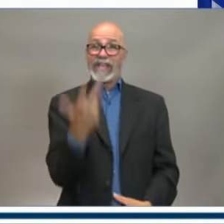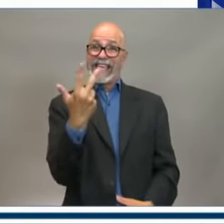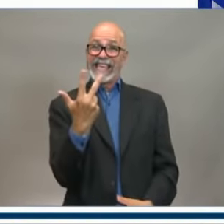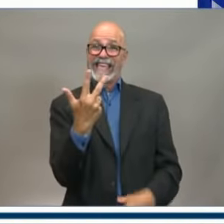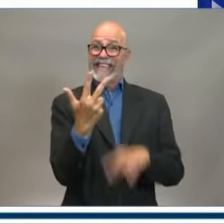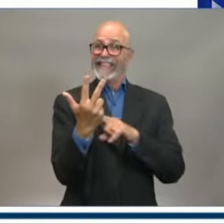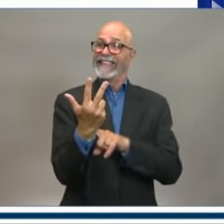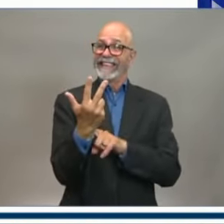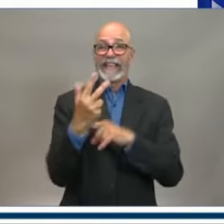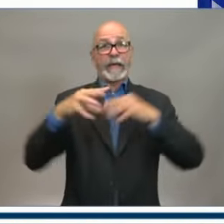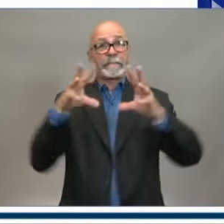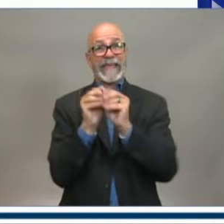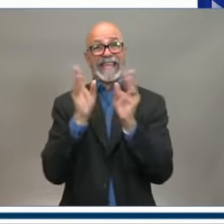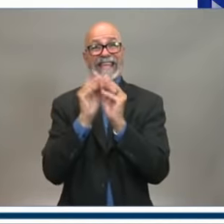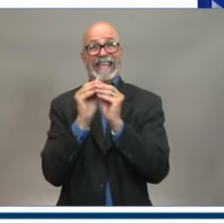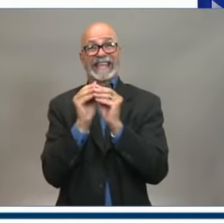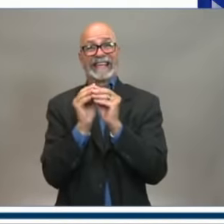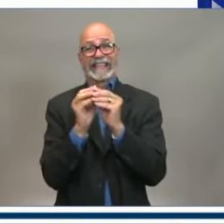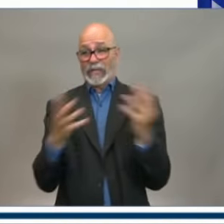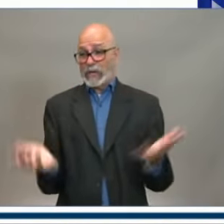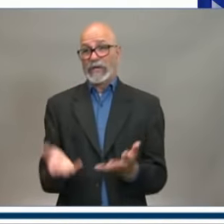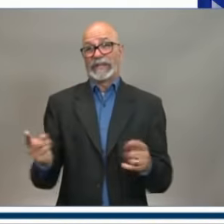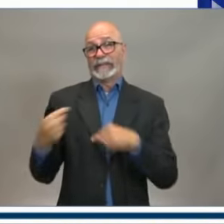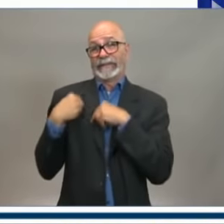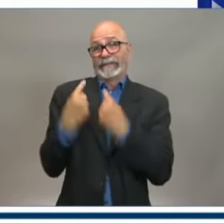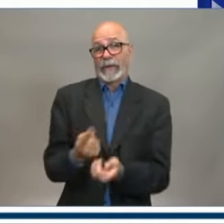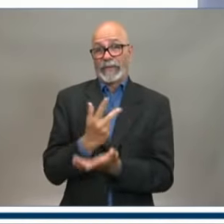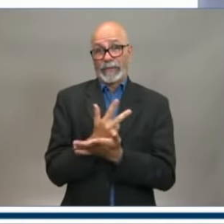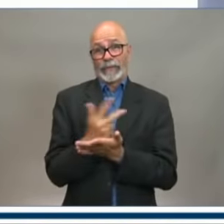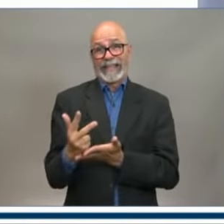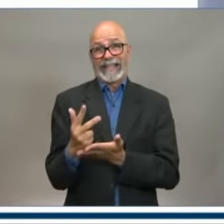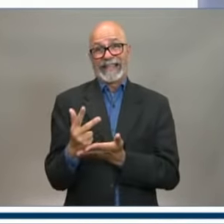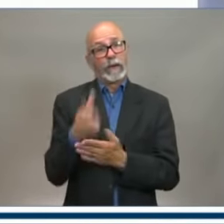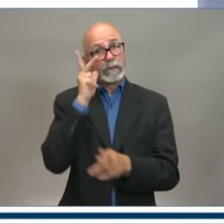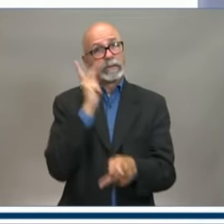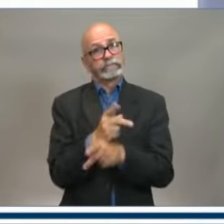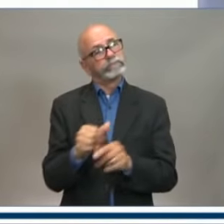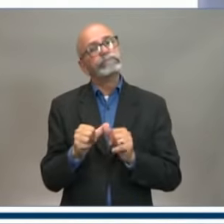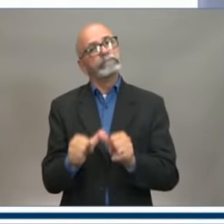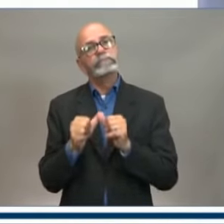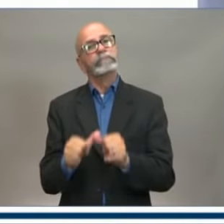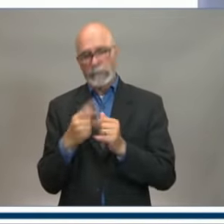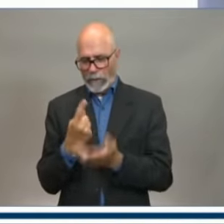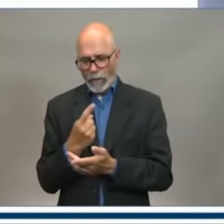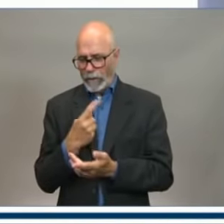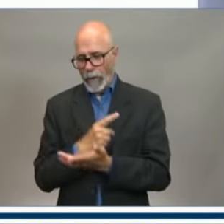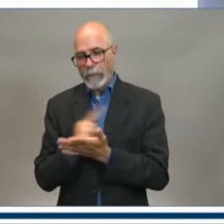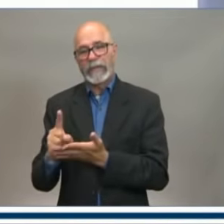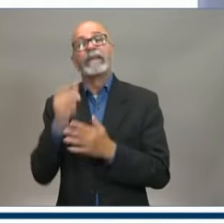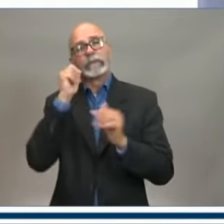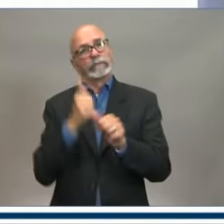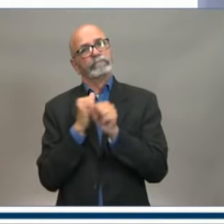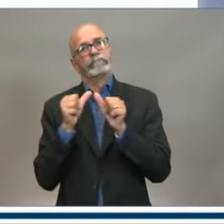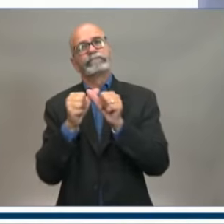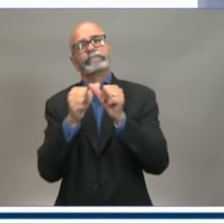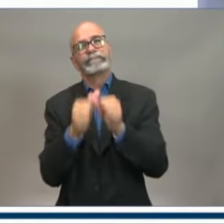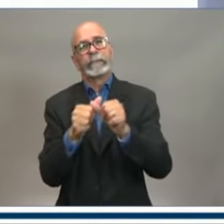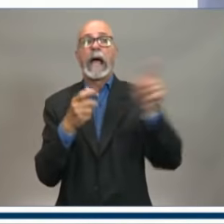at that as we go forward. Obviously, we'll reduce those as we start seeing things happening, but don't know the